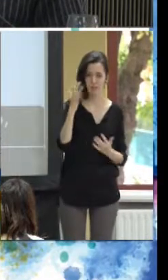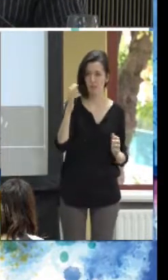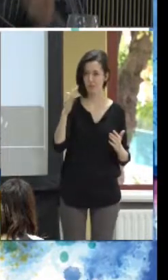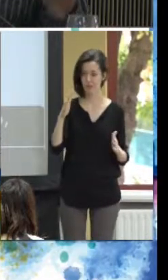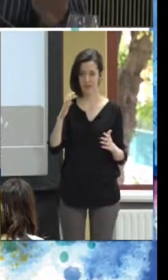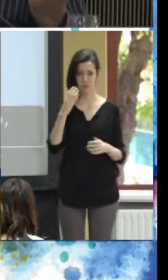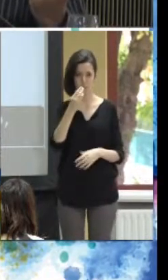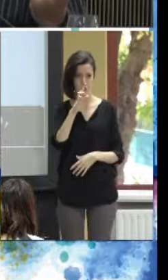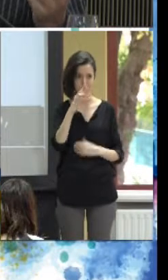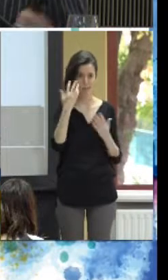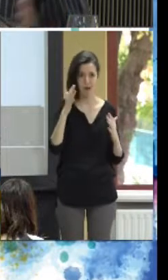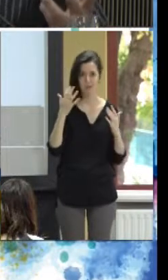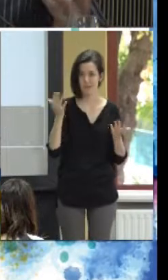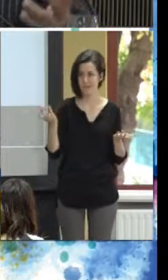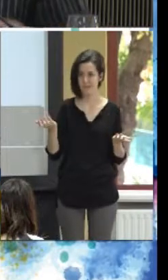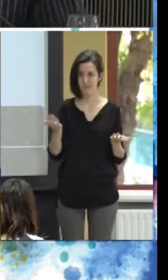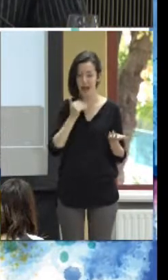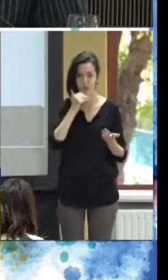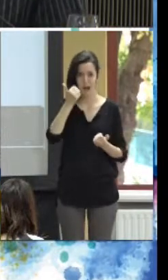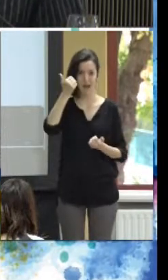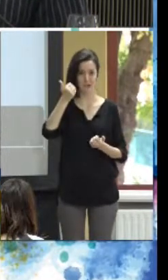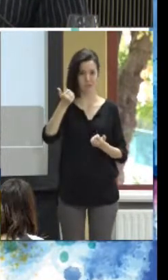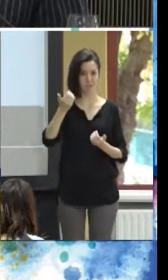touch? Well, we have 2 things to touch. Great.